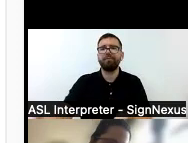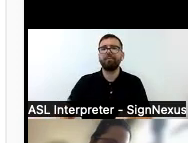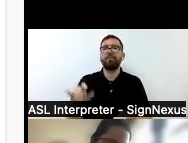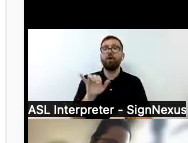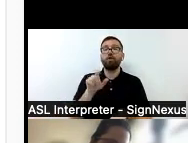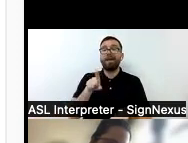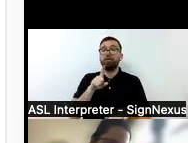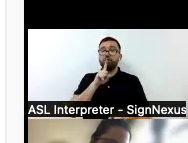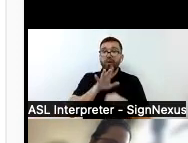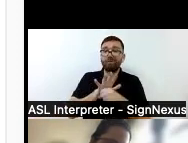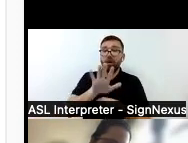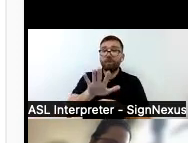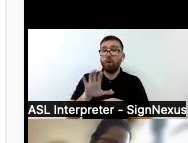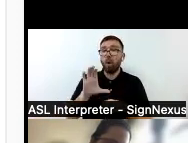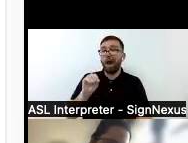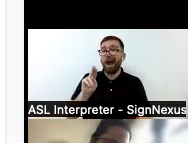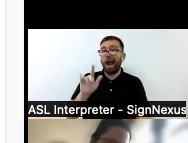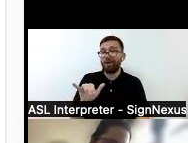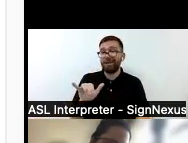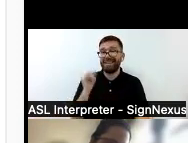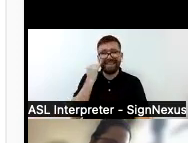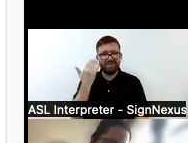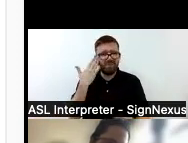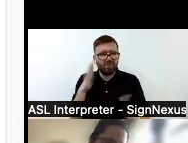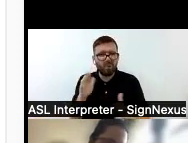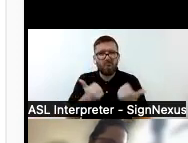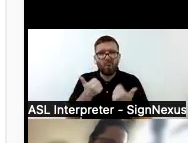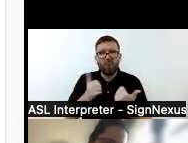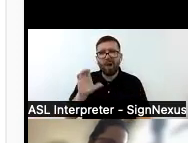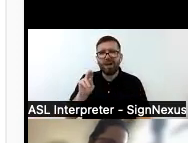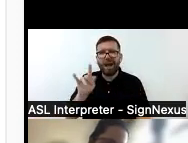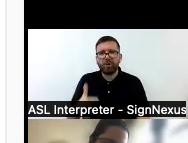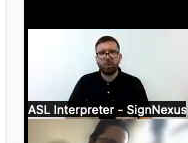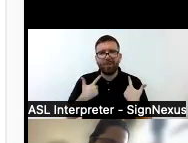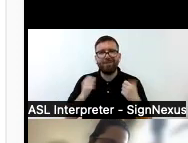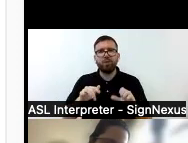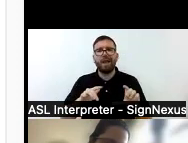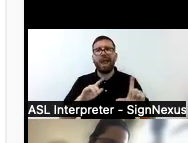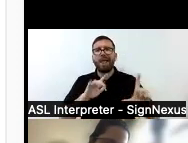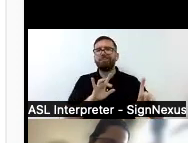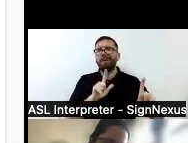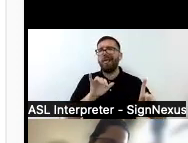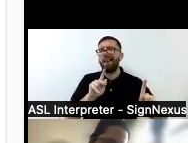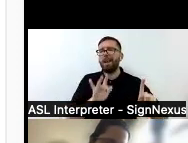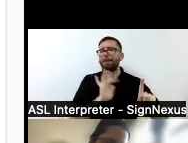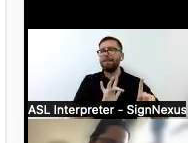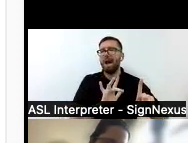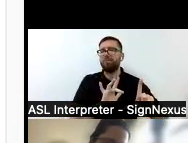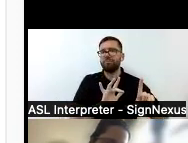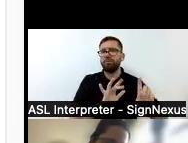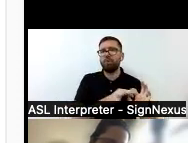And if you don't know what your county is, you can click this link and it will help you find